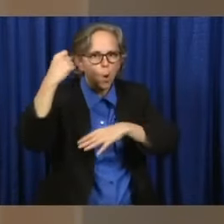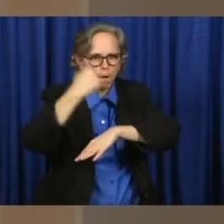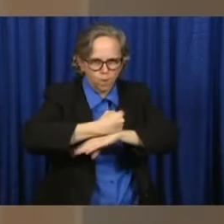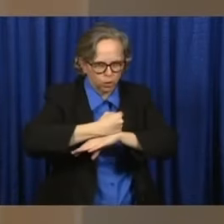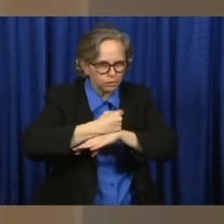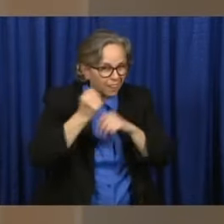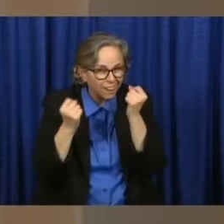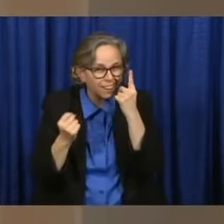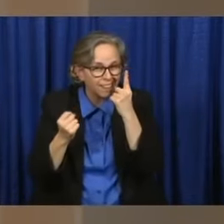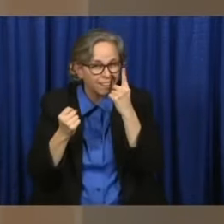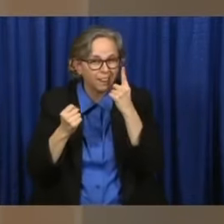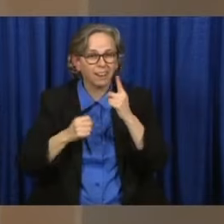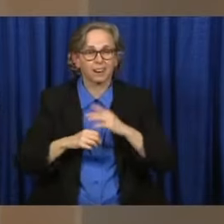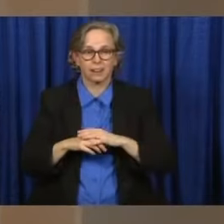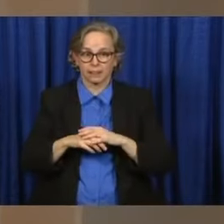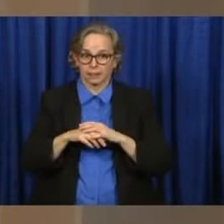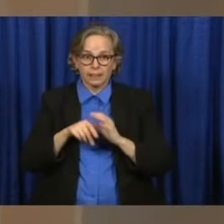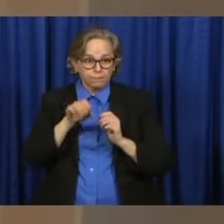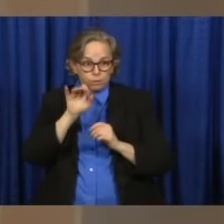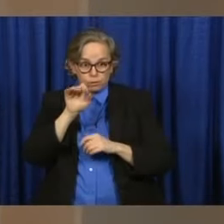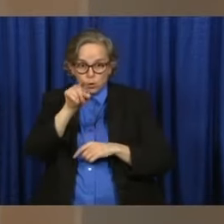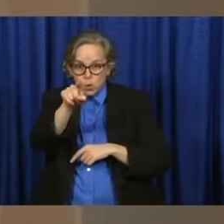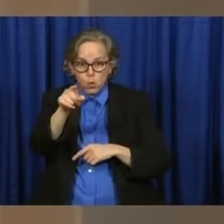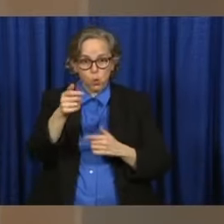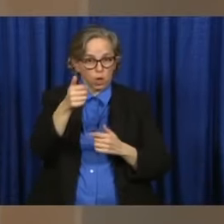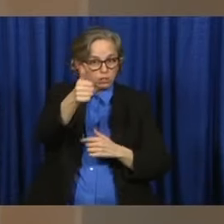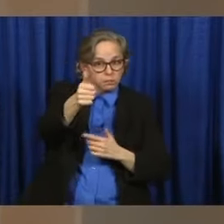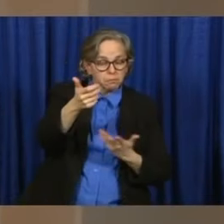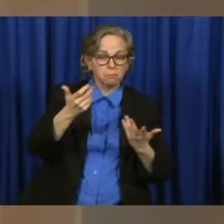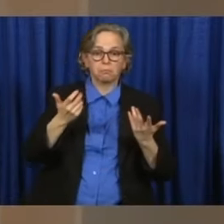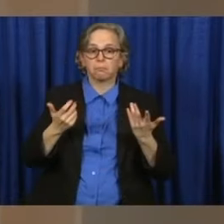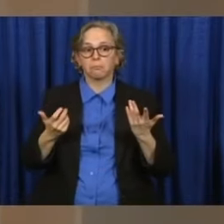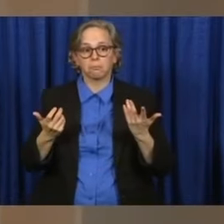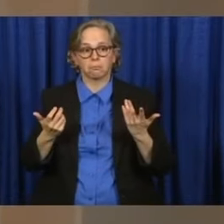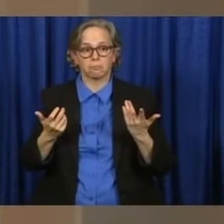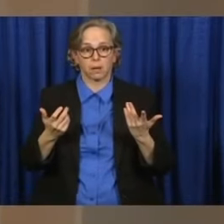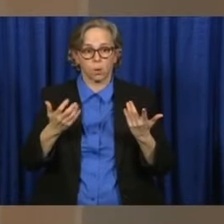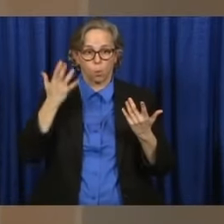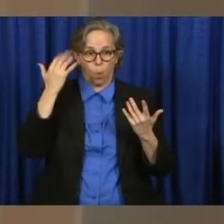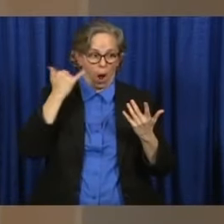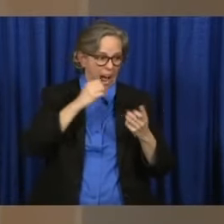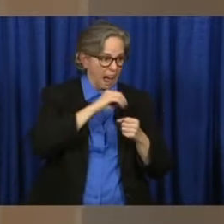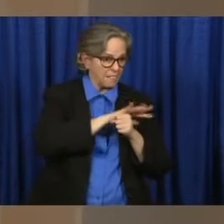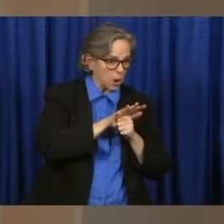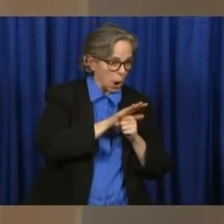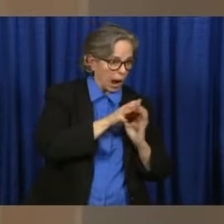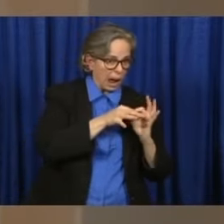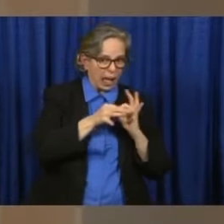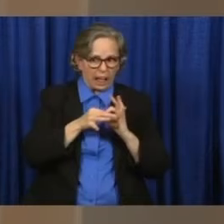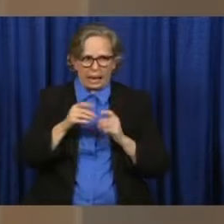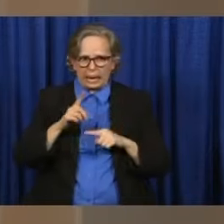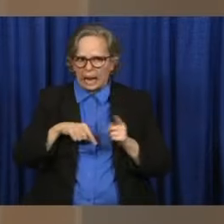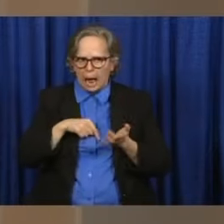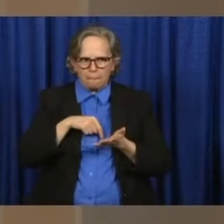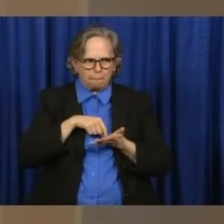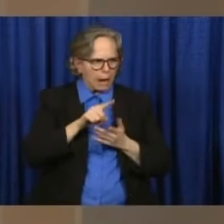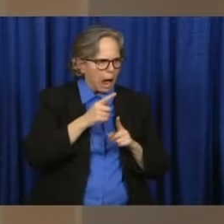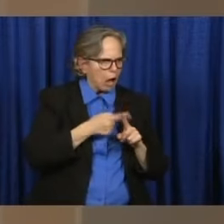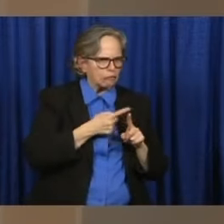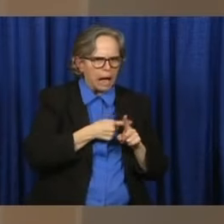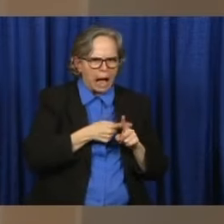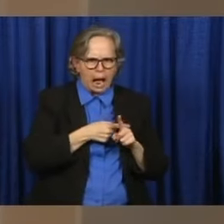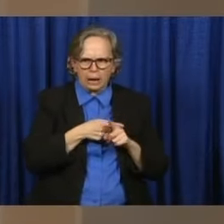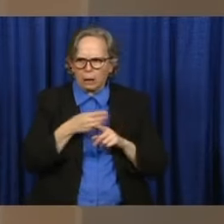to COVID-19 coronavirus, that you cannot pay your mortgage or pay your rent, then you need to work